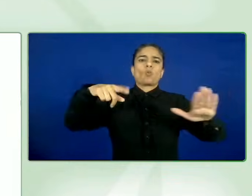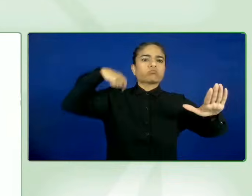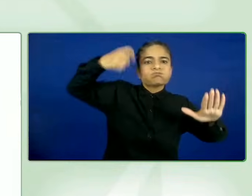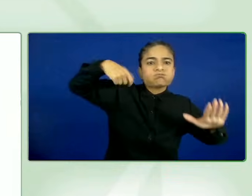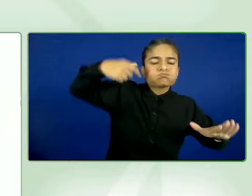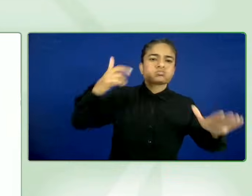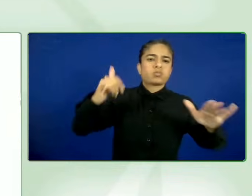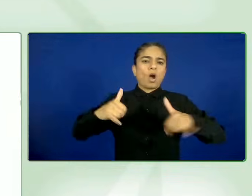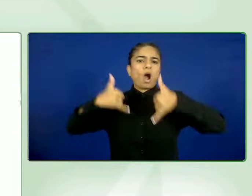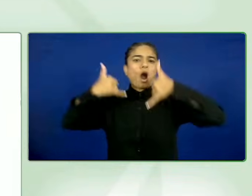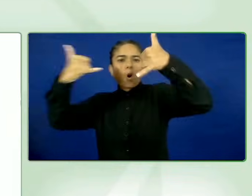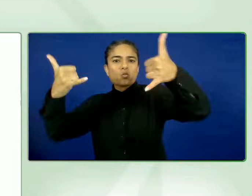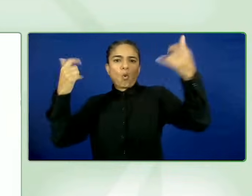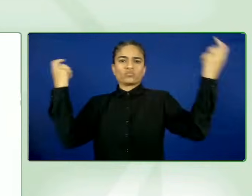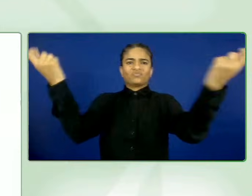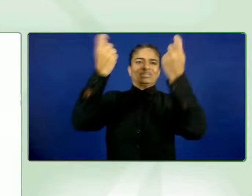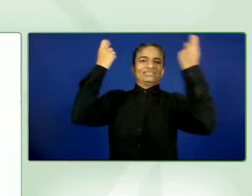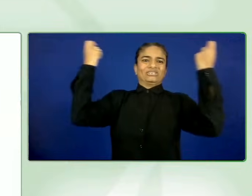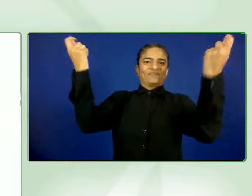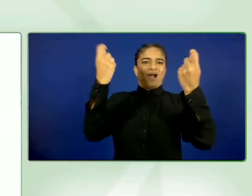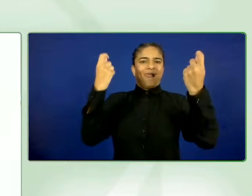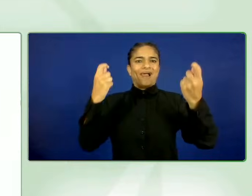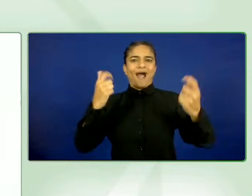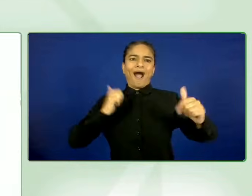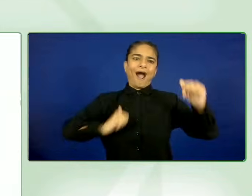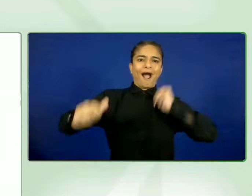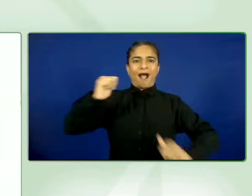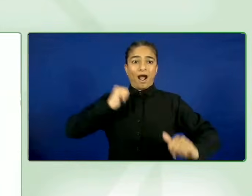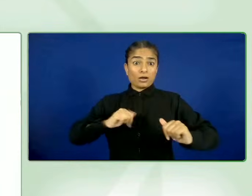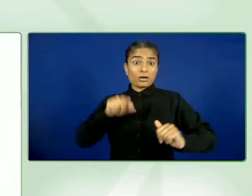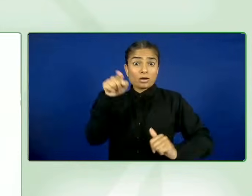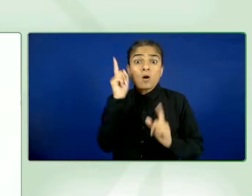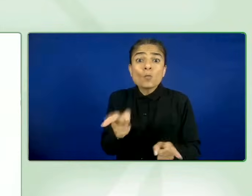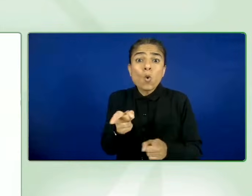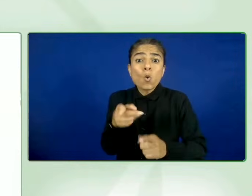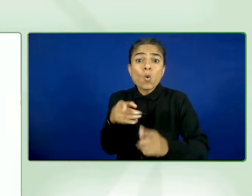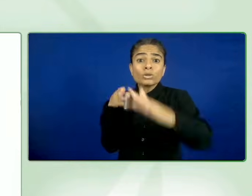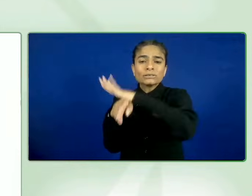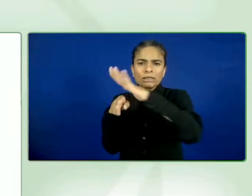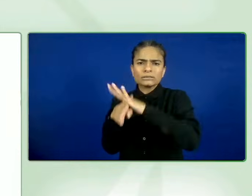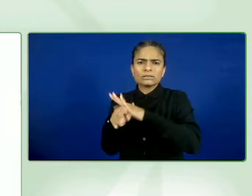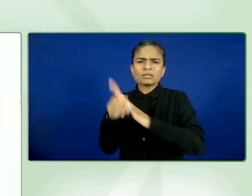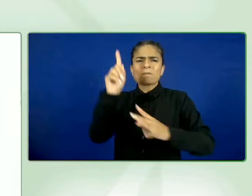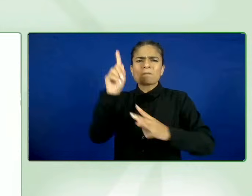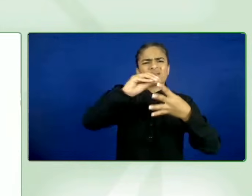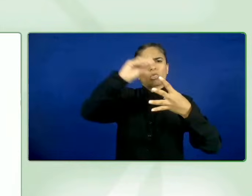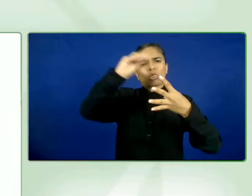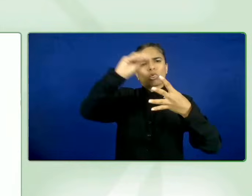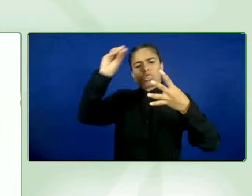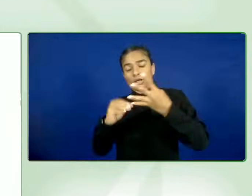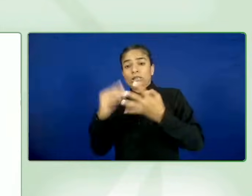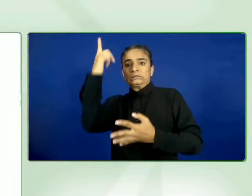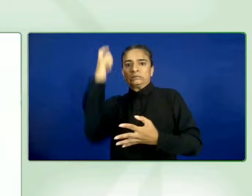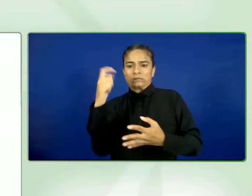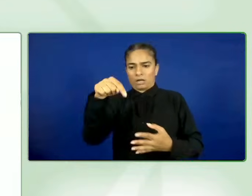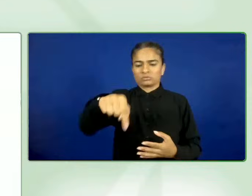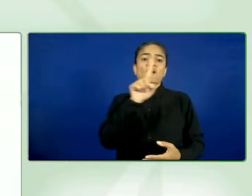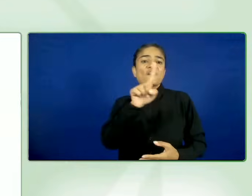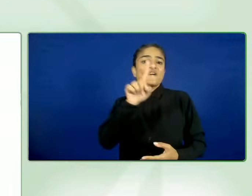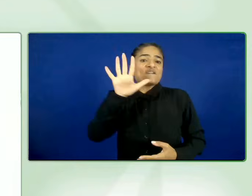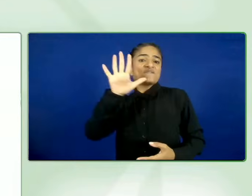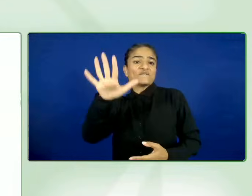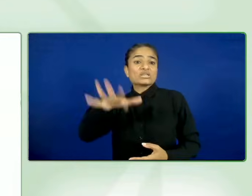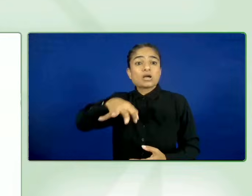But 15th of March 2026 onwards, all the movie, irrespective to their budget, irrespective to, as long as they are